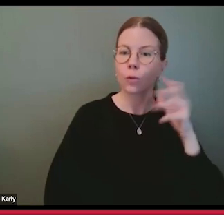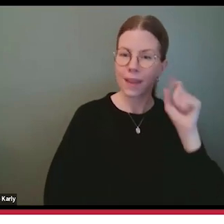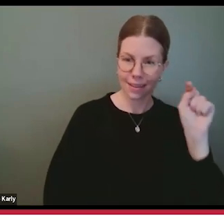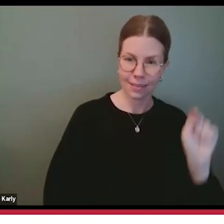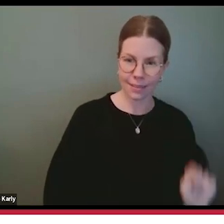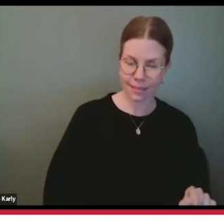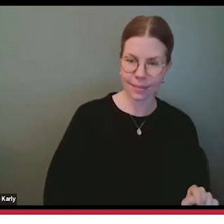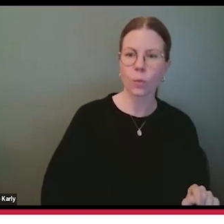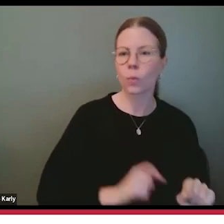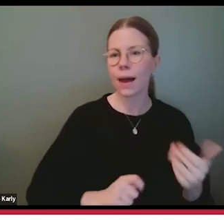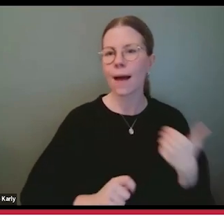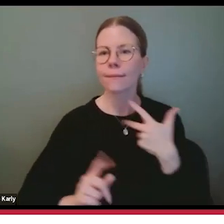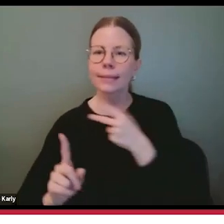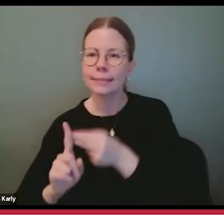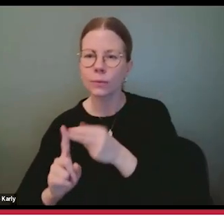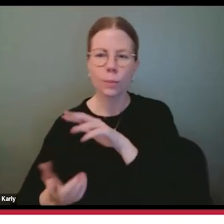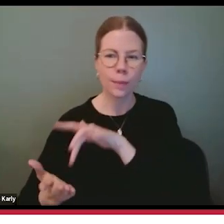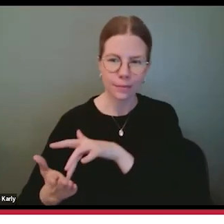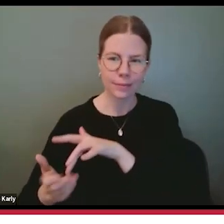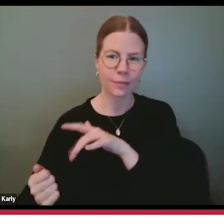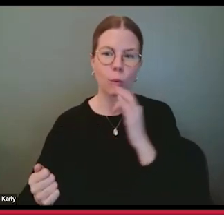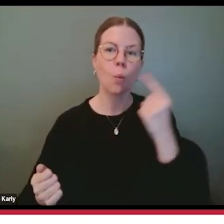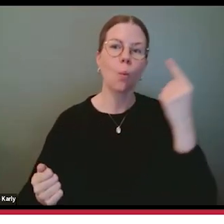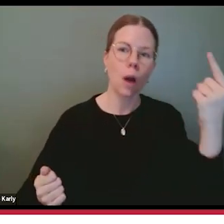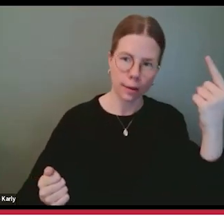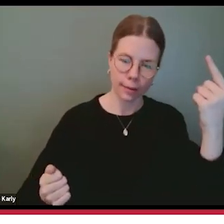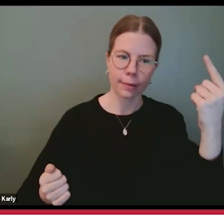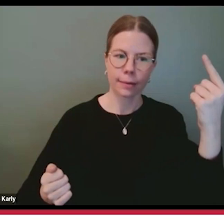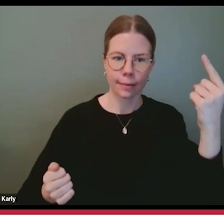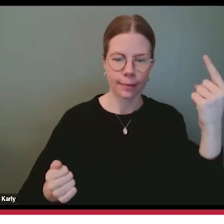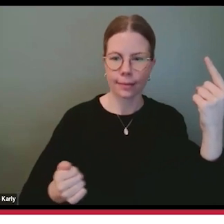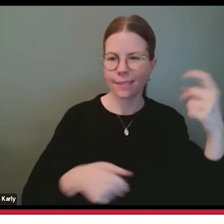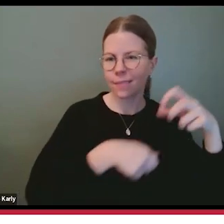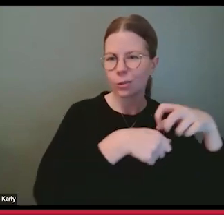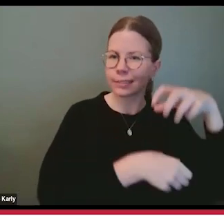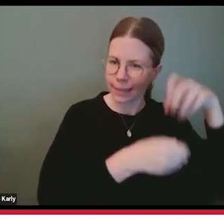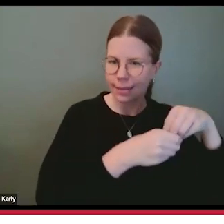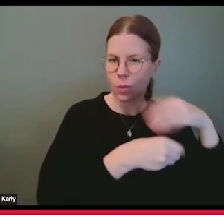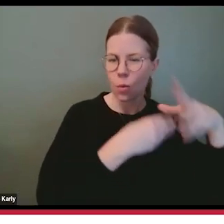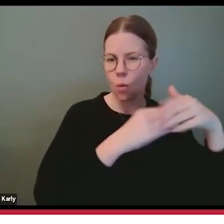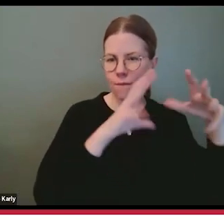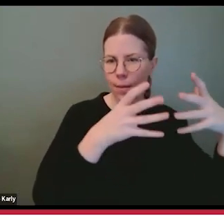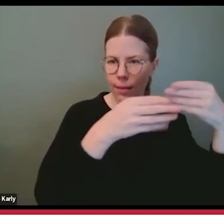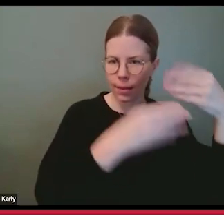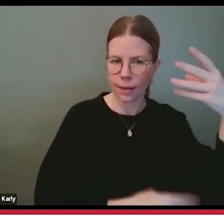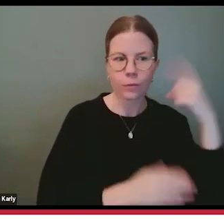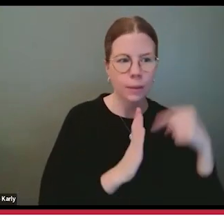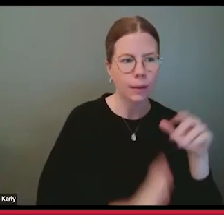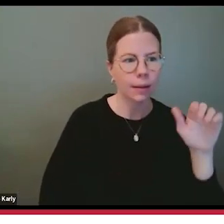What's a good example of that? For example, adenoviruses, we have a vaccine for the US